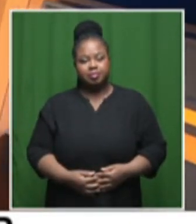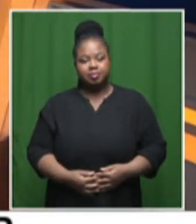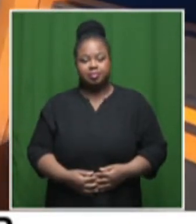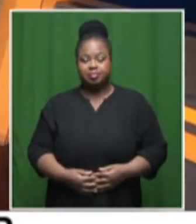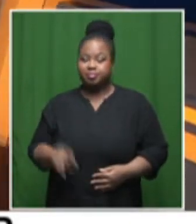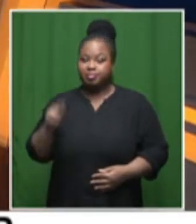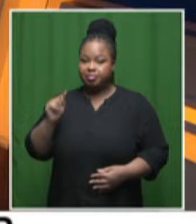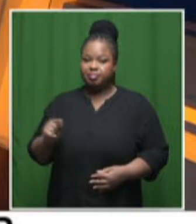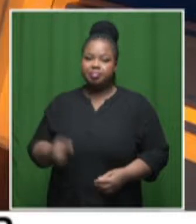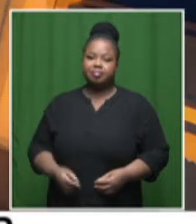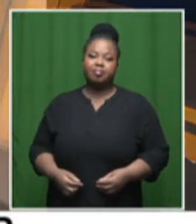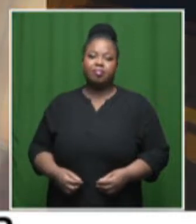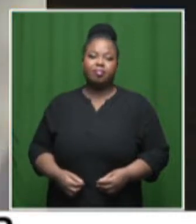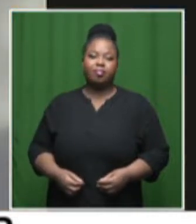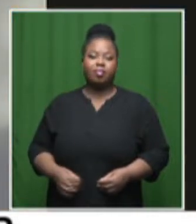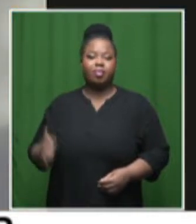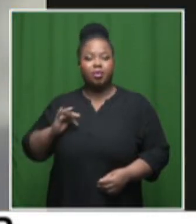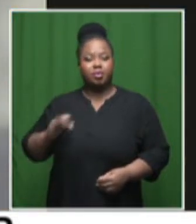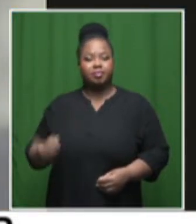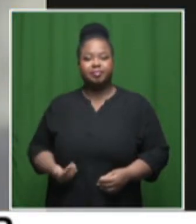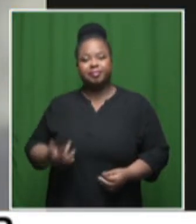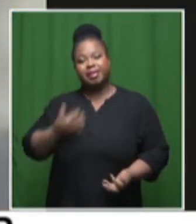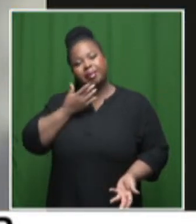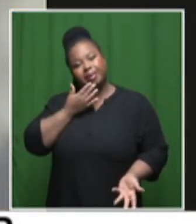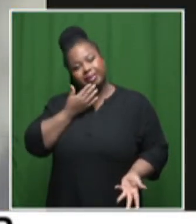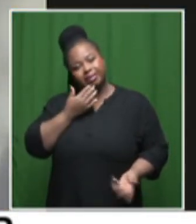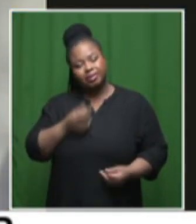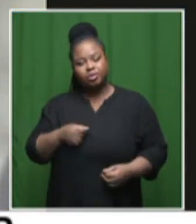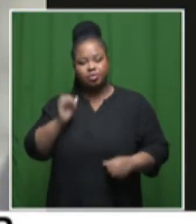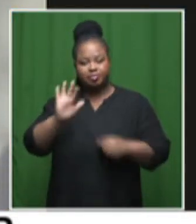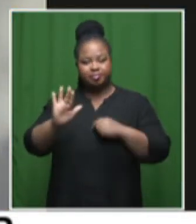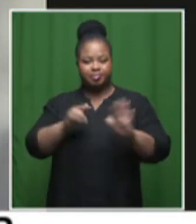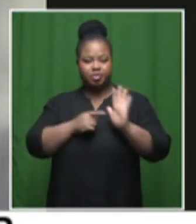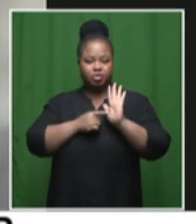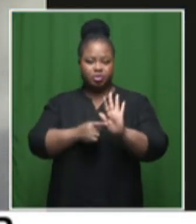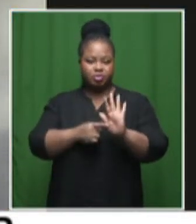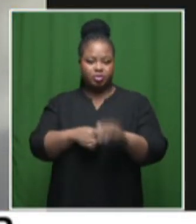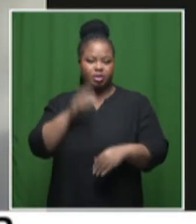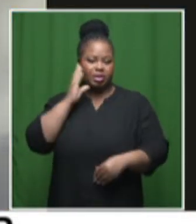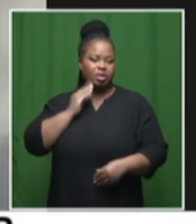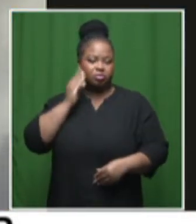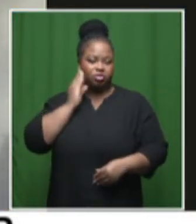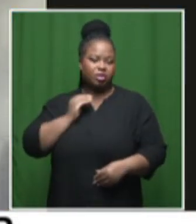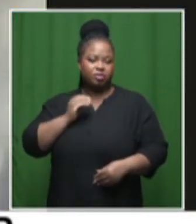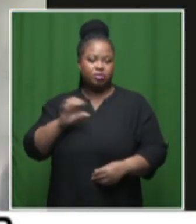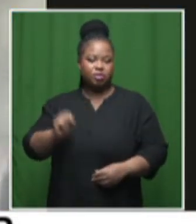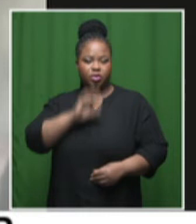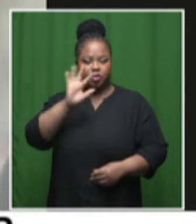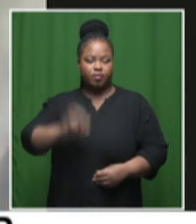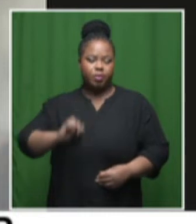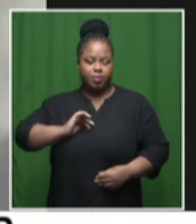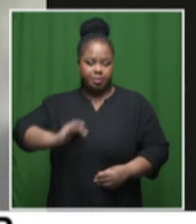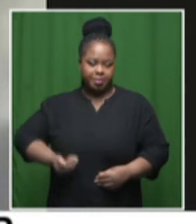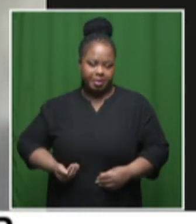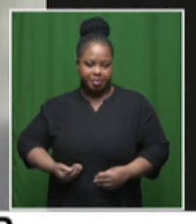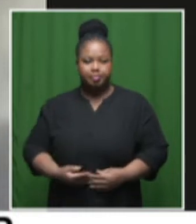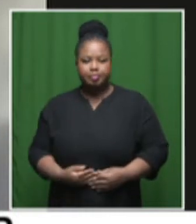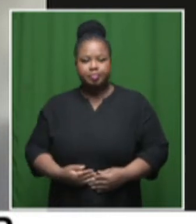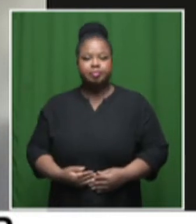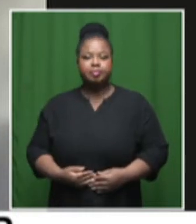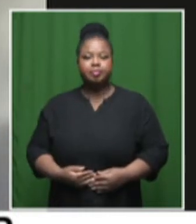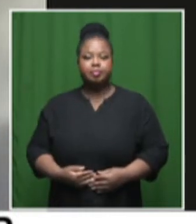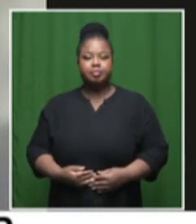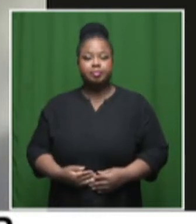So Feminism Ya, mang is an exhibition that focuses on the experiences of South African women.